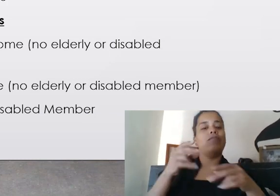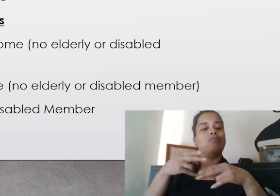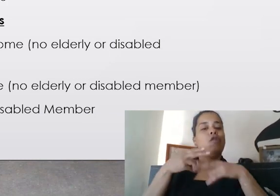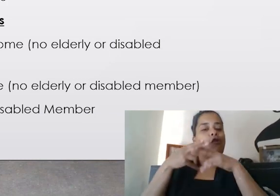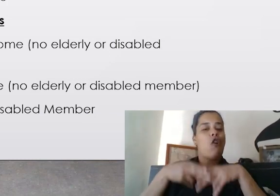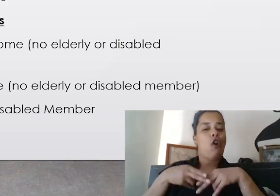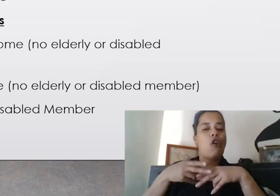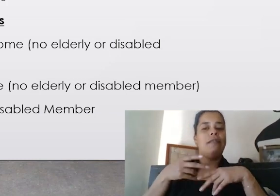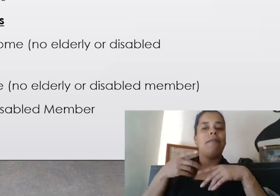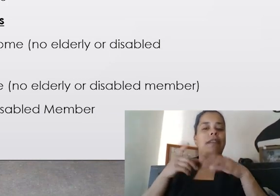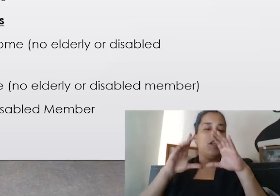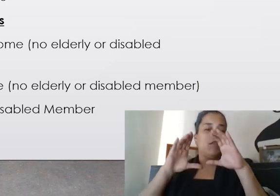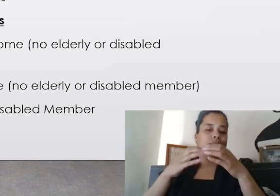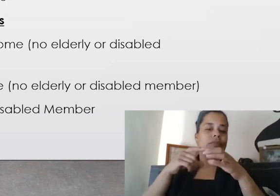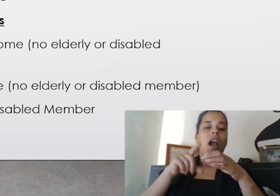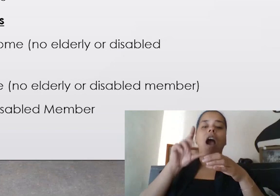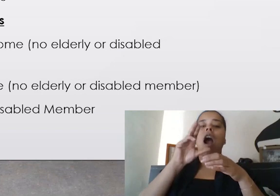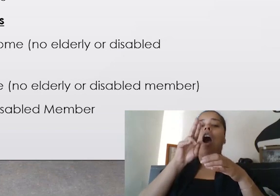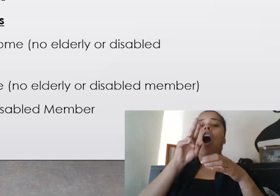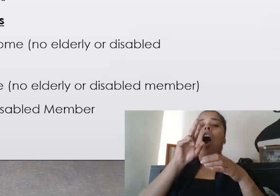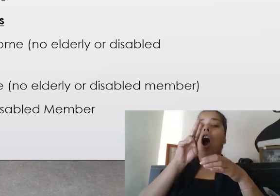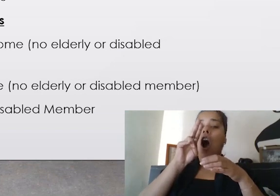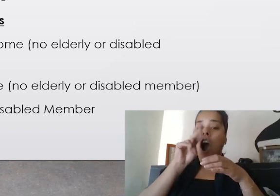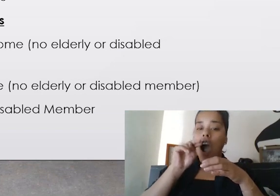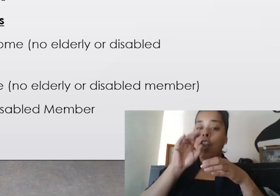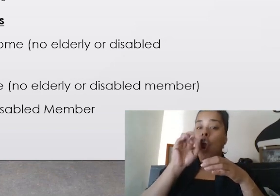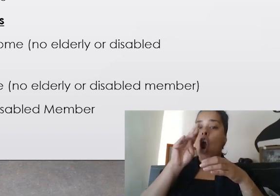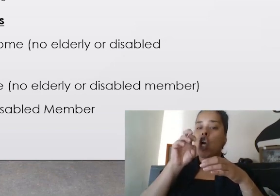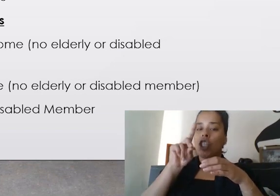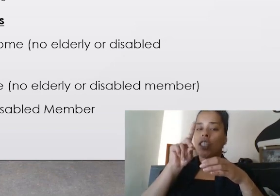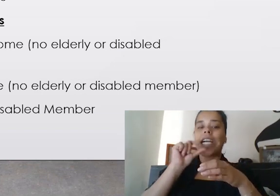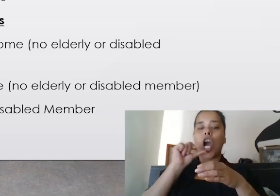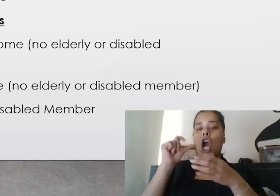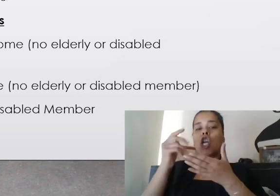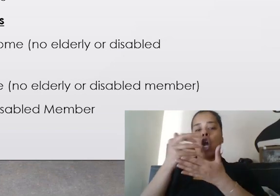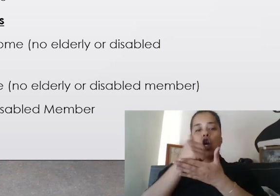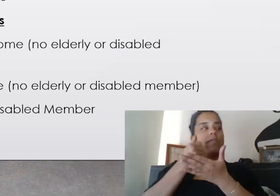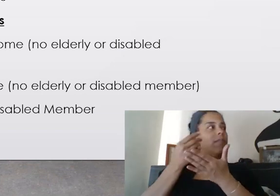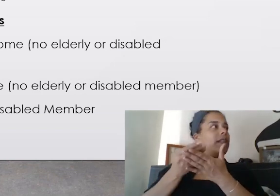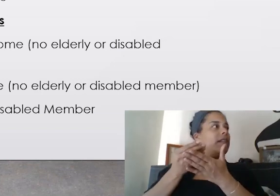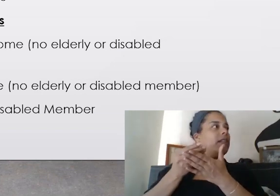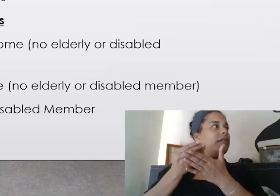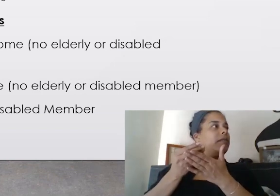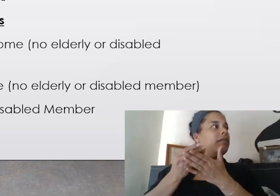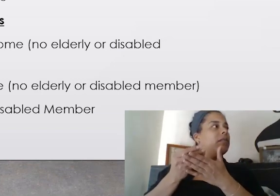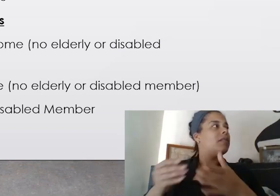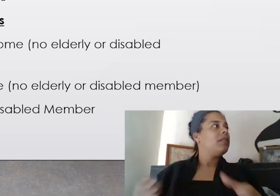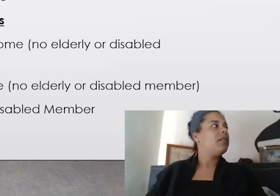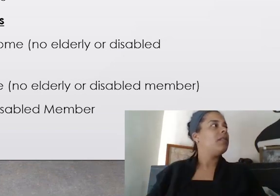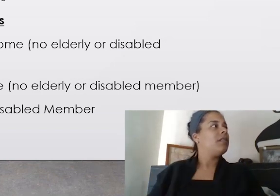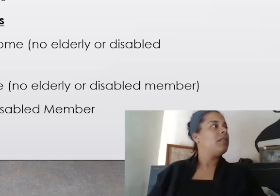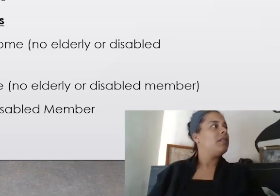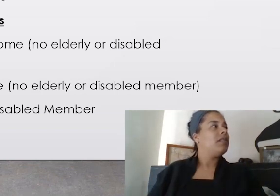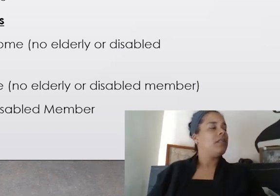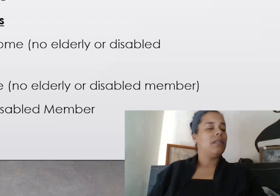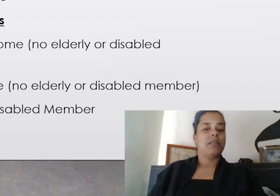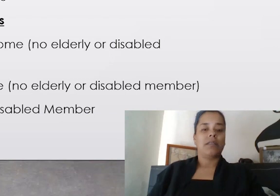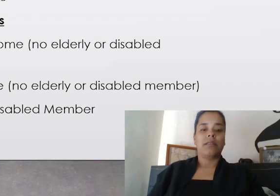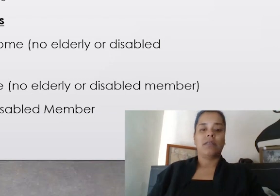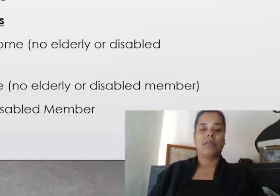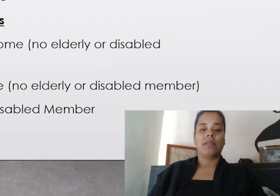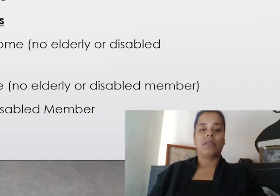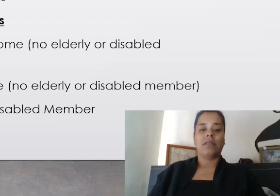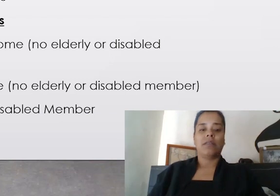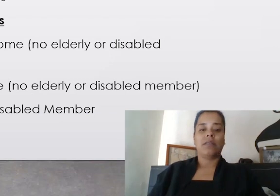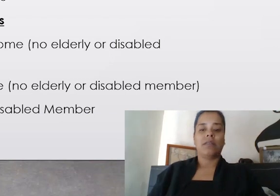as unearned income. Household with elderly or disabled members. So they